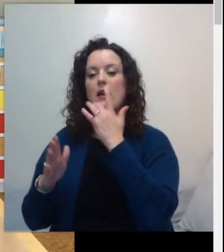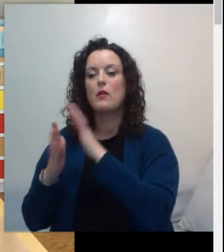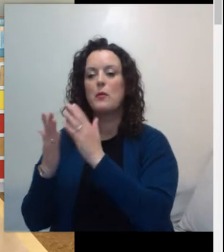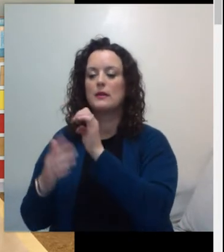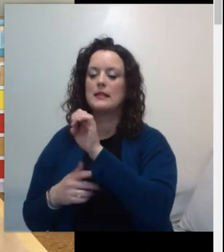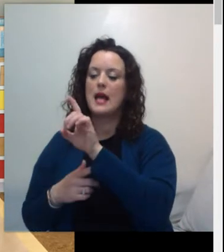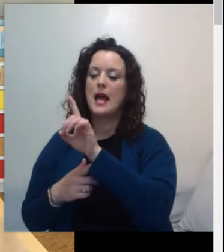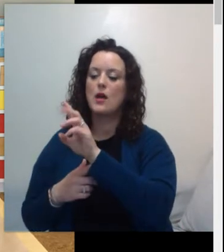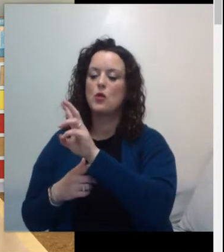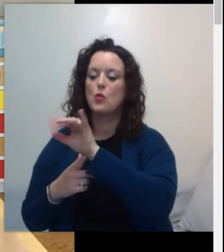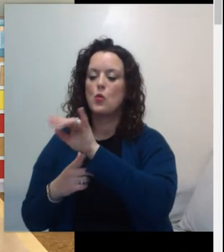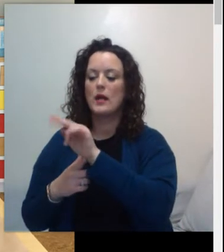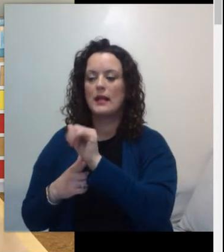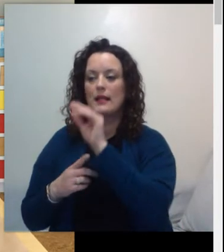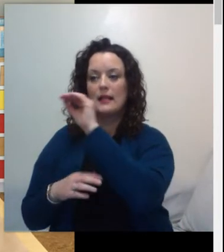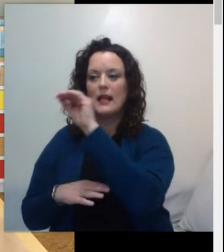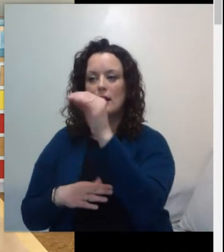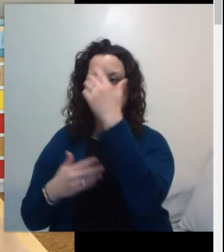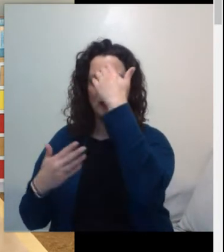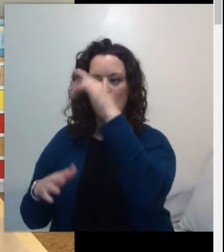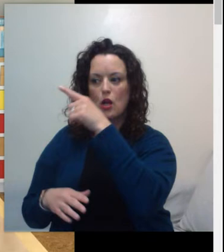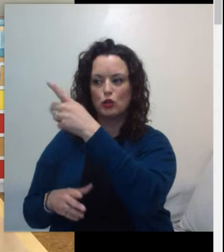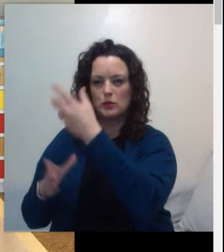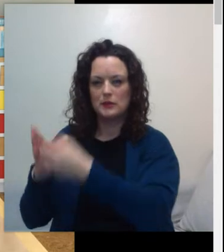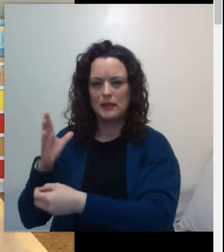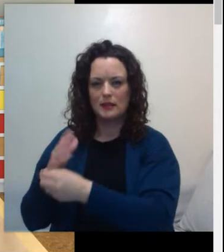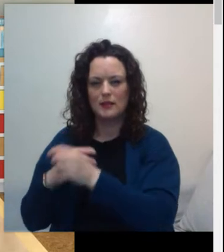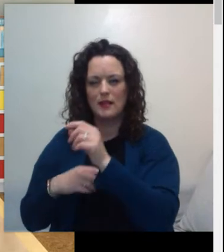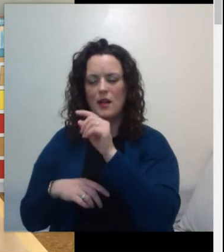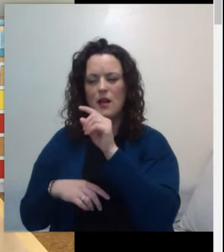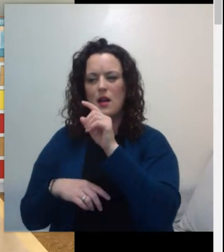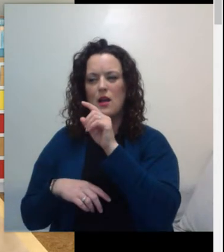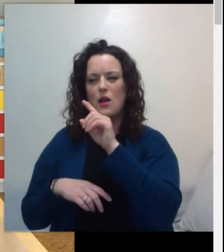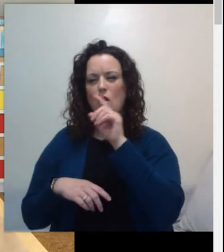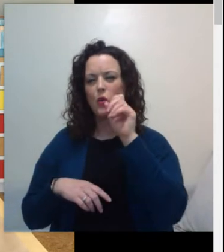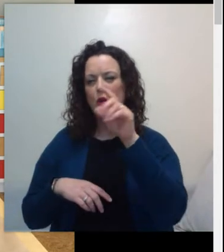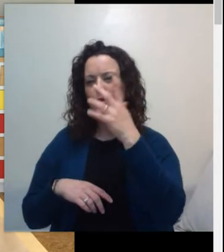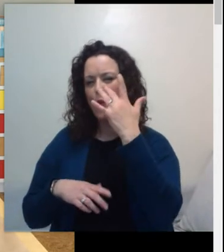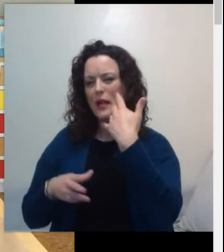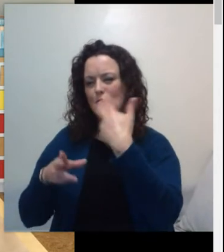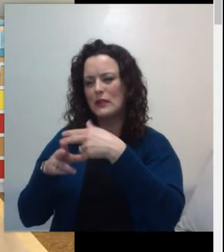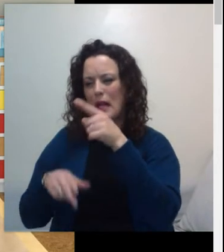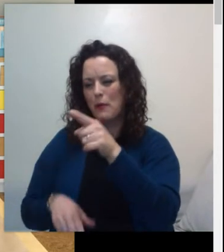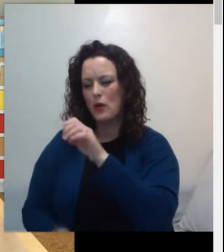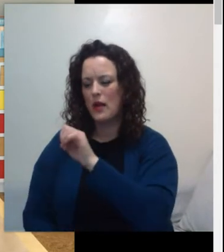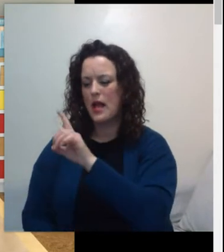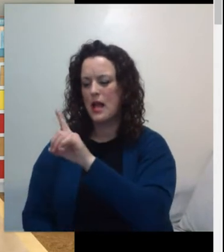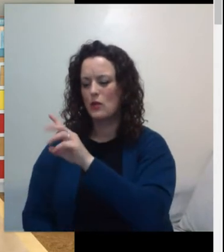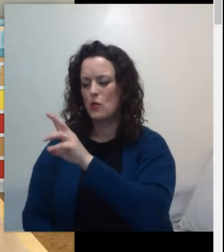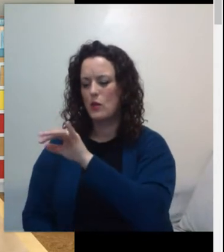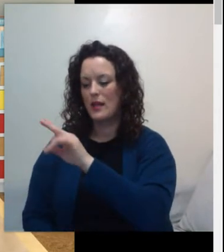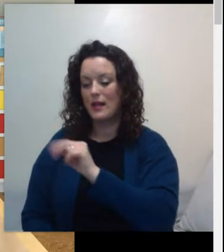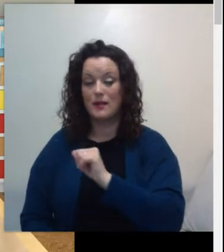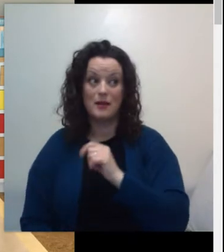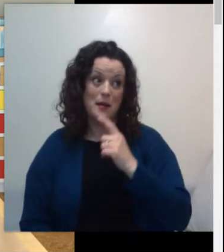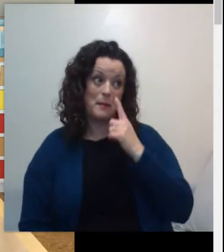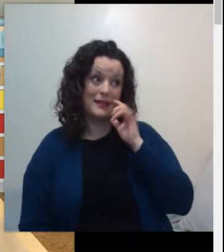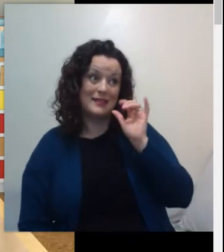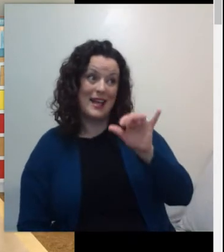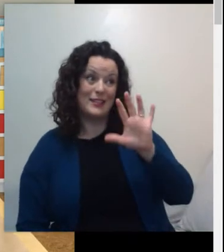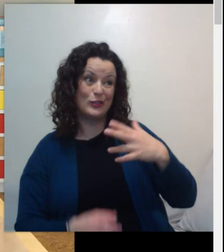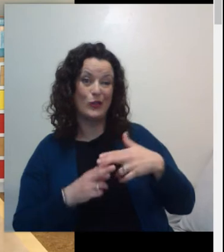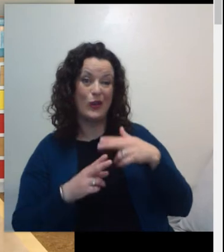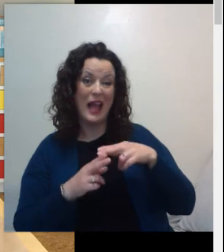Extinct. Our question is, why did you name her Edwina? Because that's her name. That's why I named her